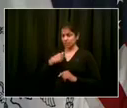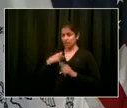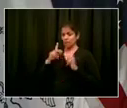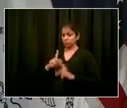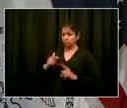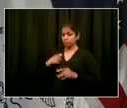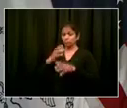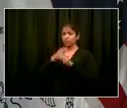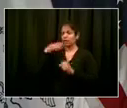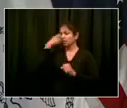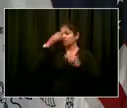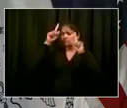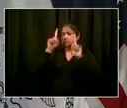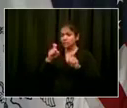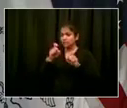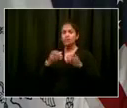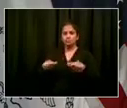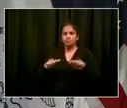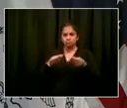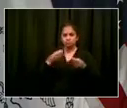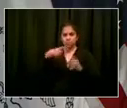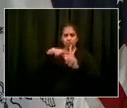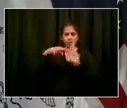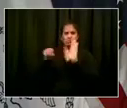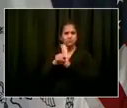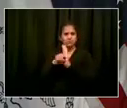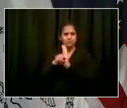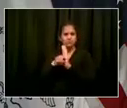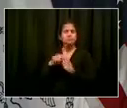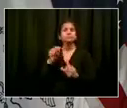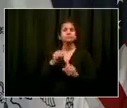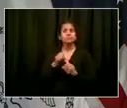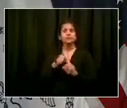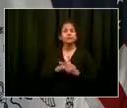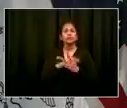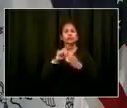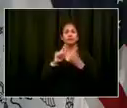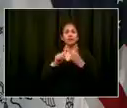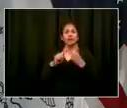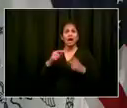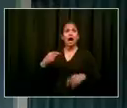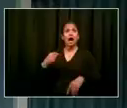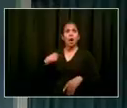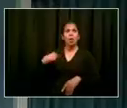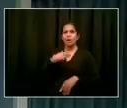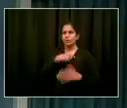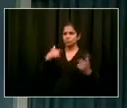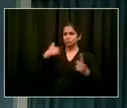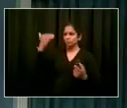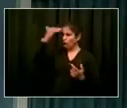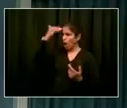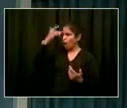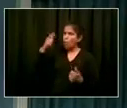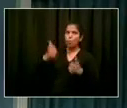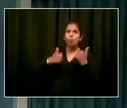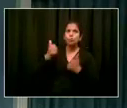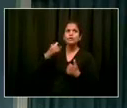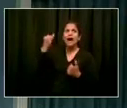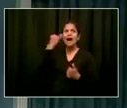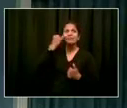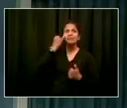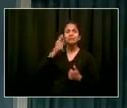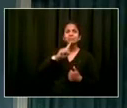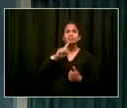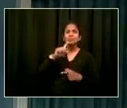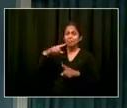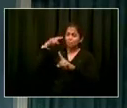there's a case in the school and act on it. Go ahead, doctor. Sir, that's right. We have multiple information streams.